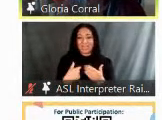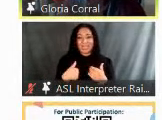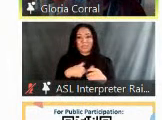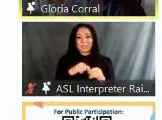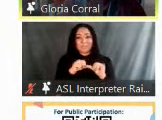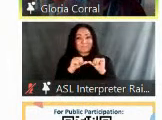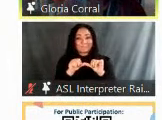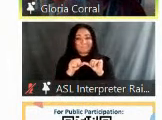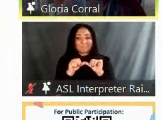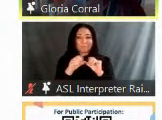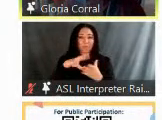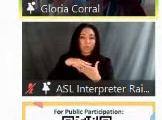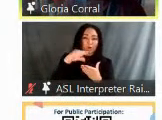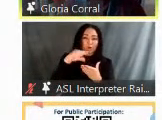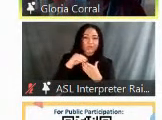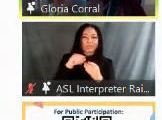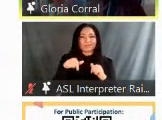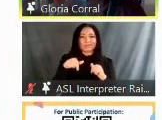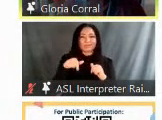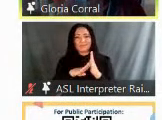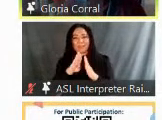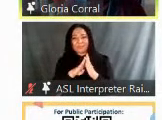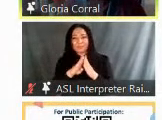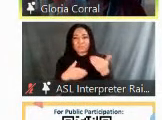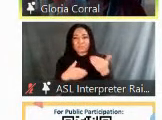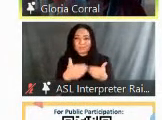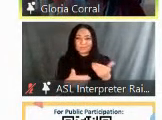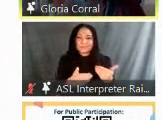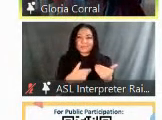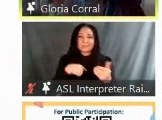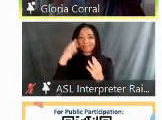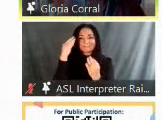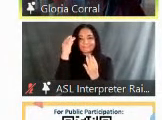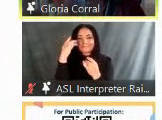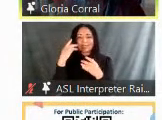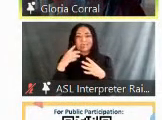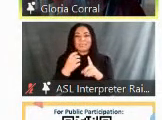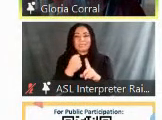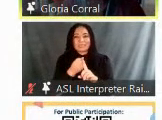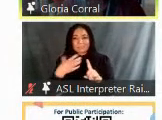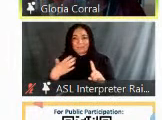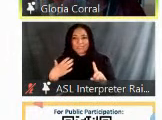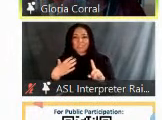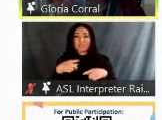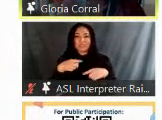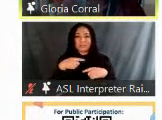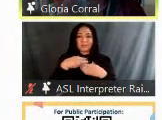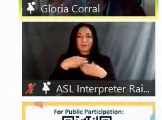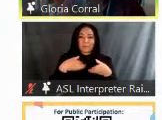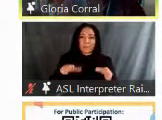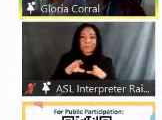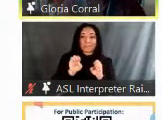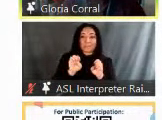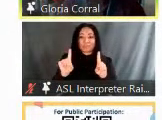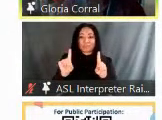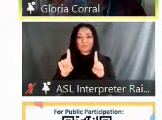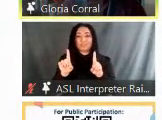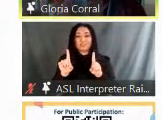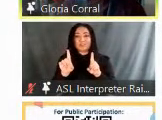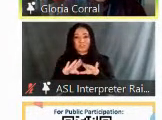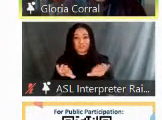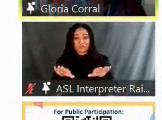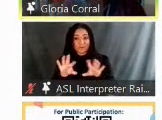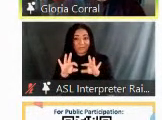development process, to think about recommendations for this historic expansion of public education for children and family in the